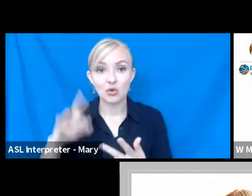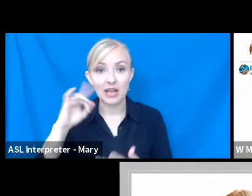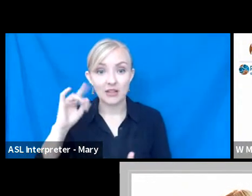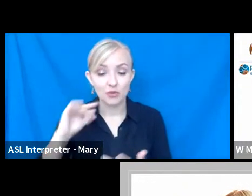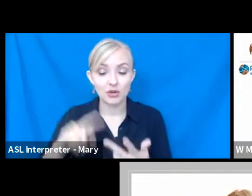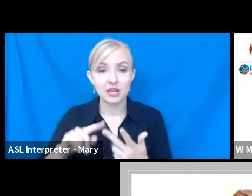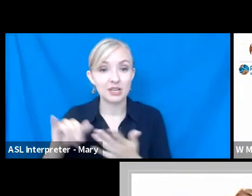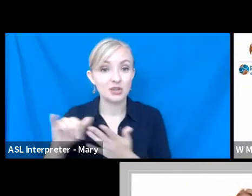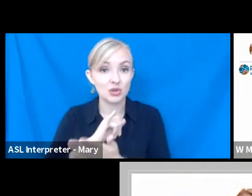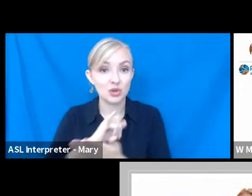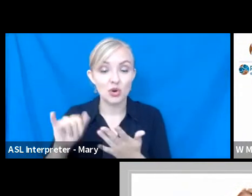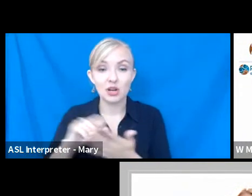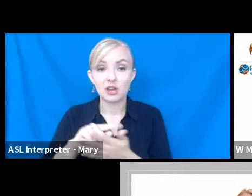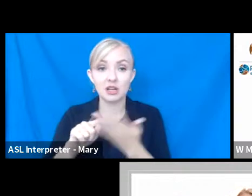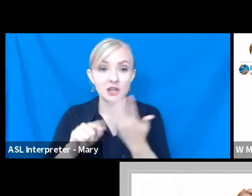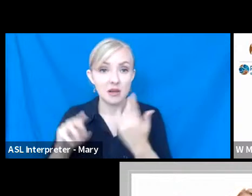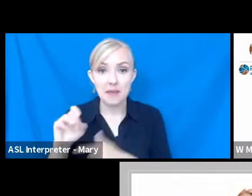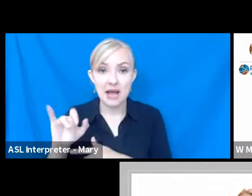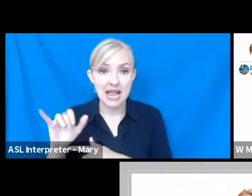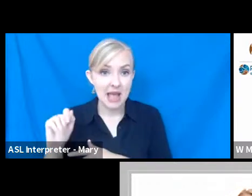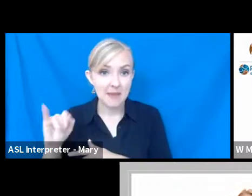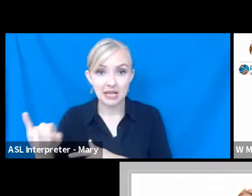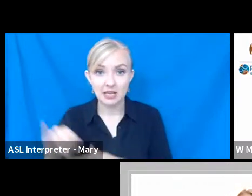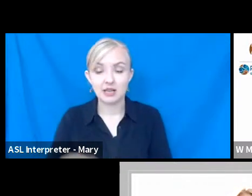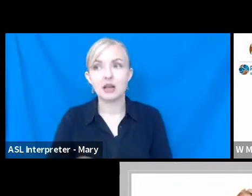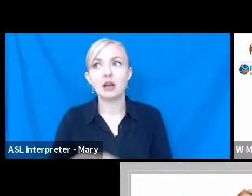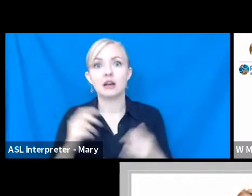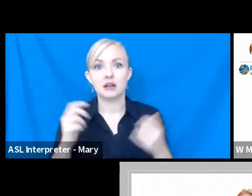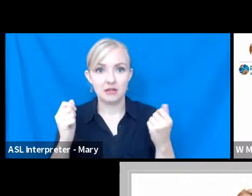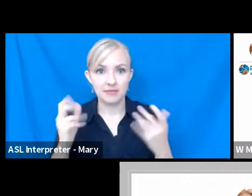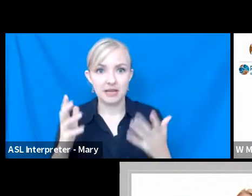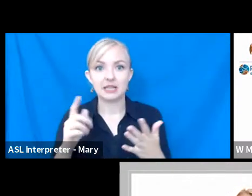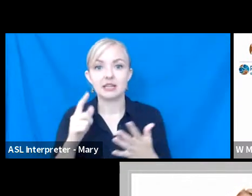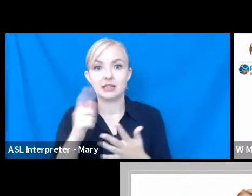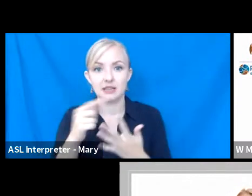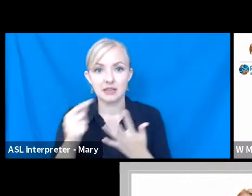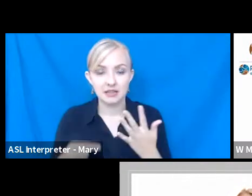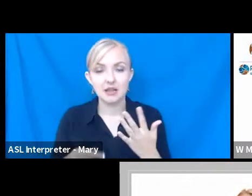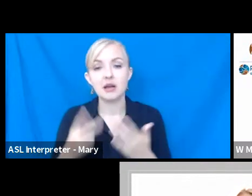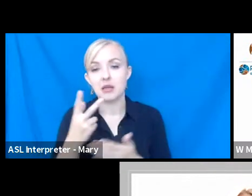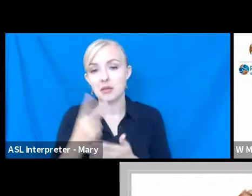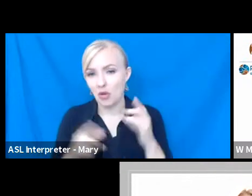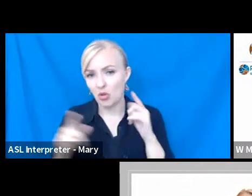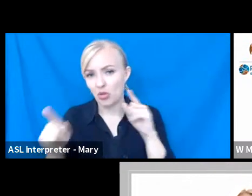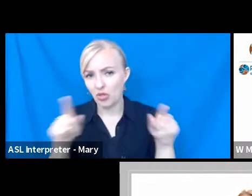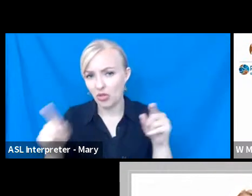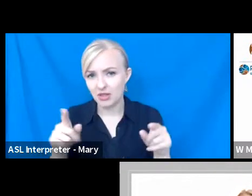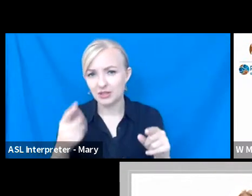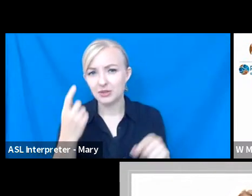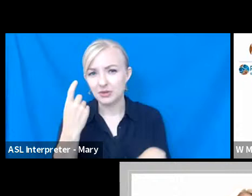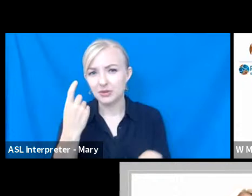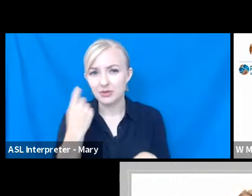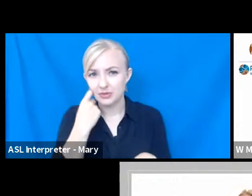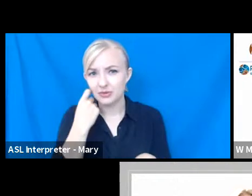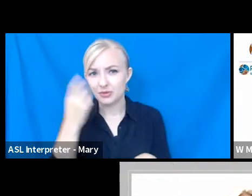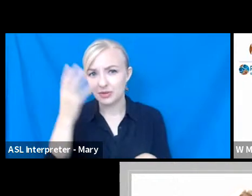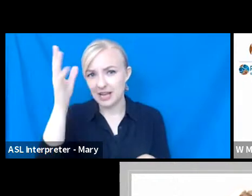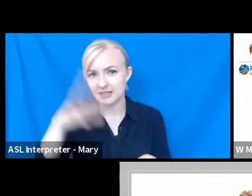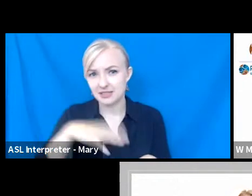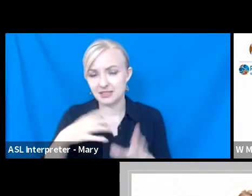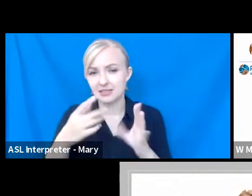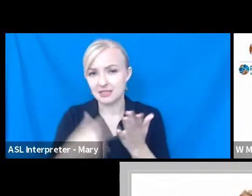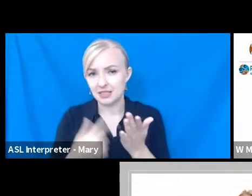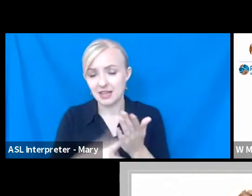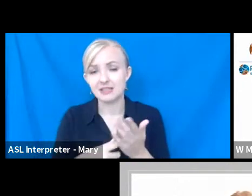York City. And these are characterized by a number of features that both Mark and Travis talked about: ease and